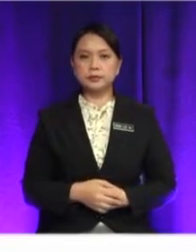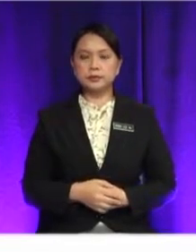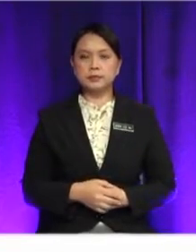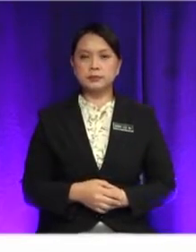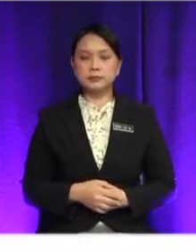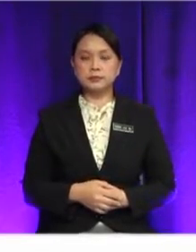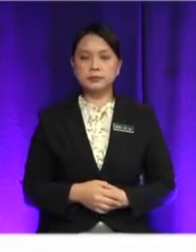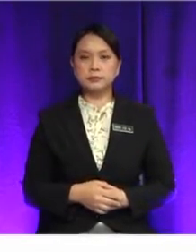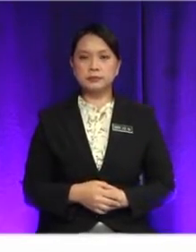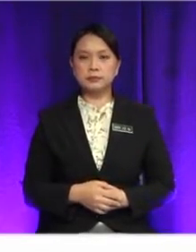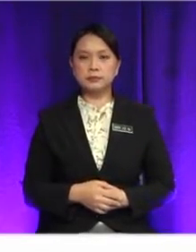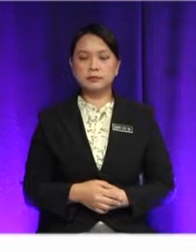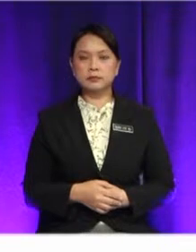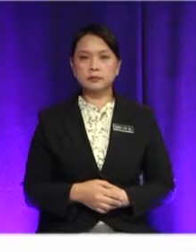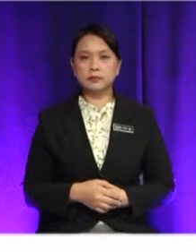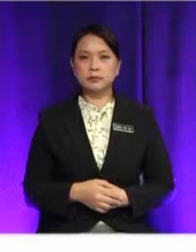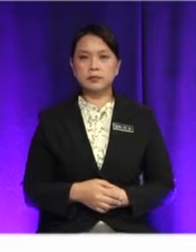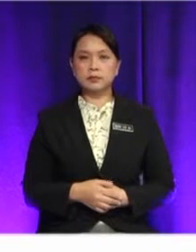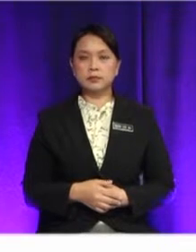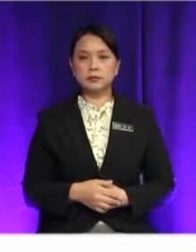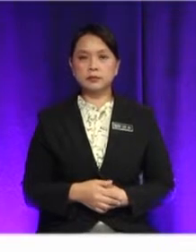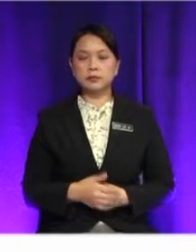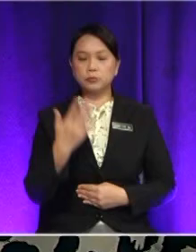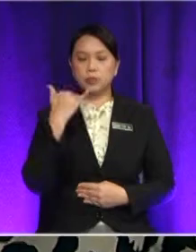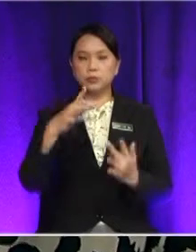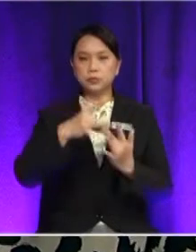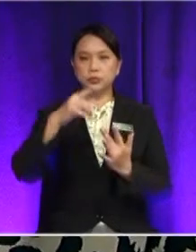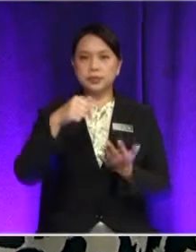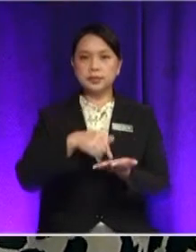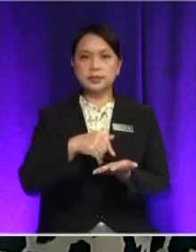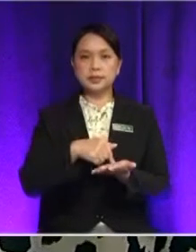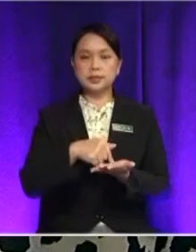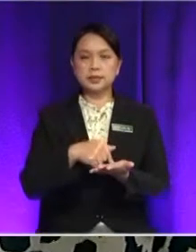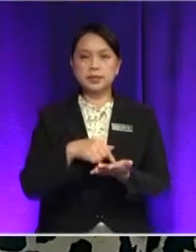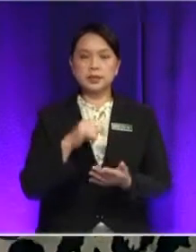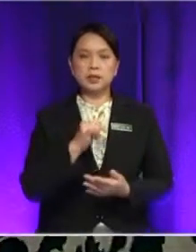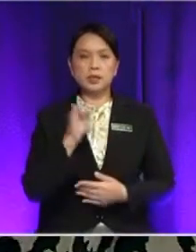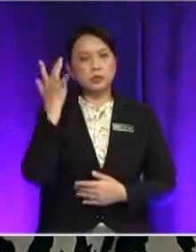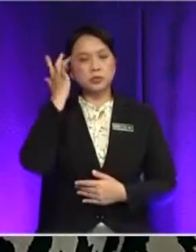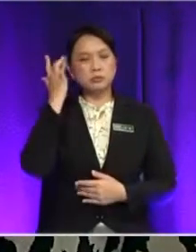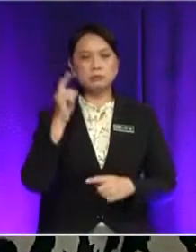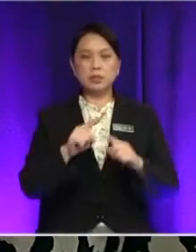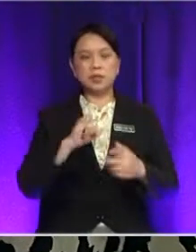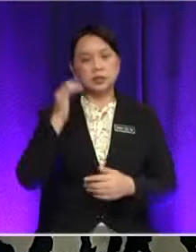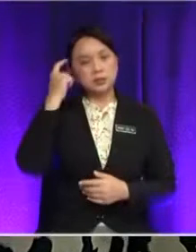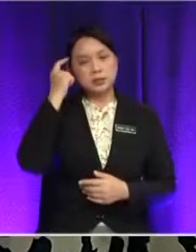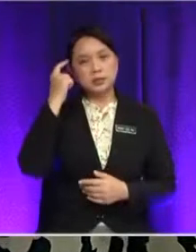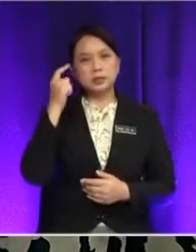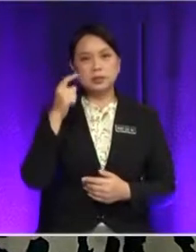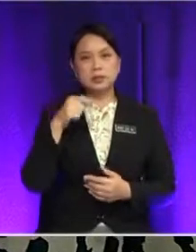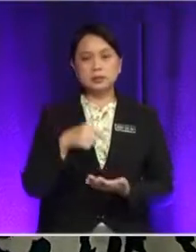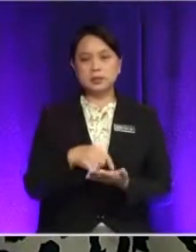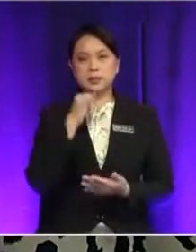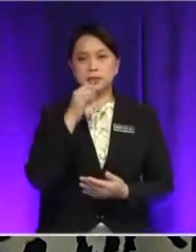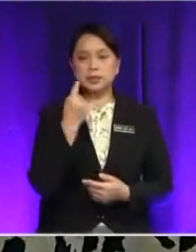next to you. Mm-hmm. So your friend will definitely ask, why did you choose this? I don't know, but I think that's the answer. That's a very common